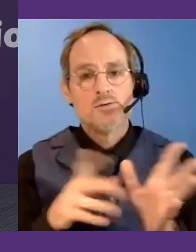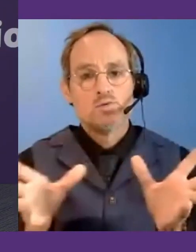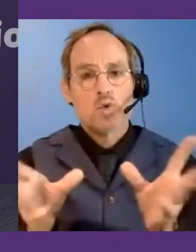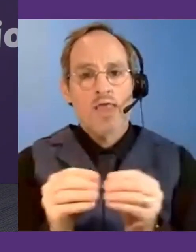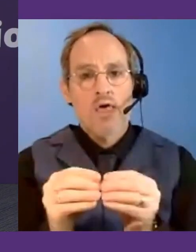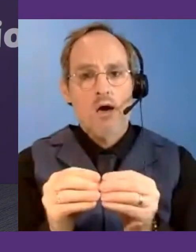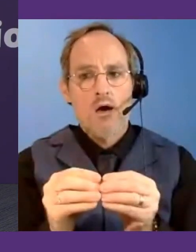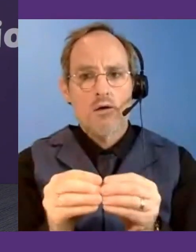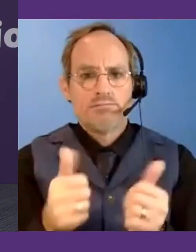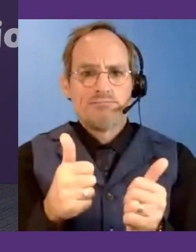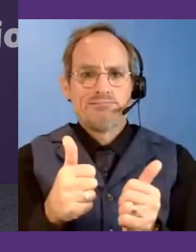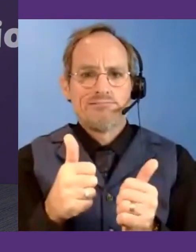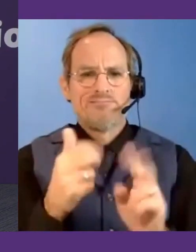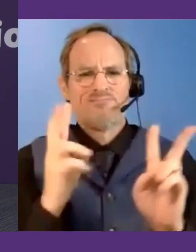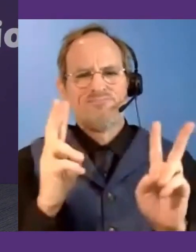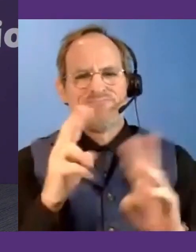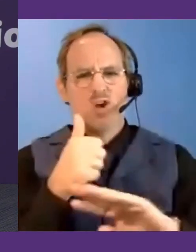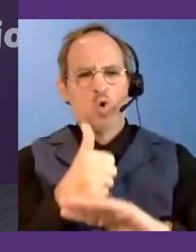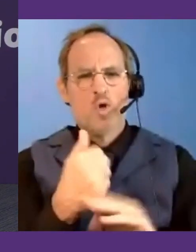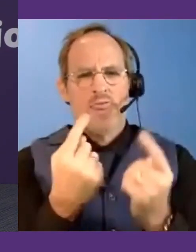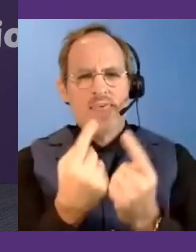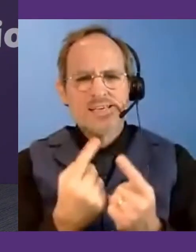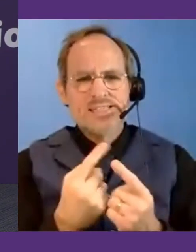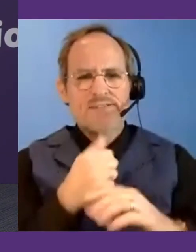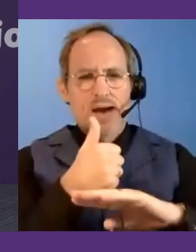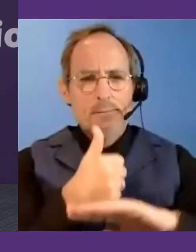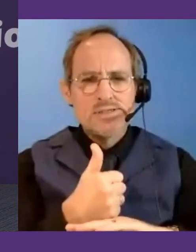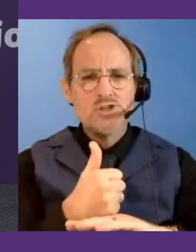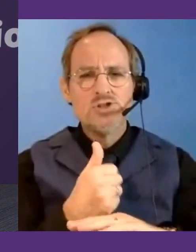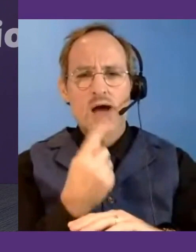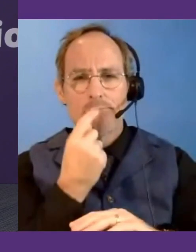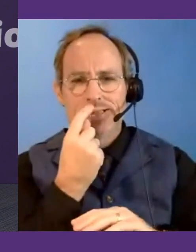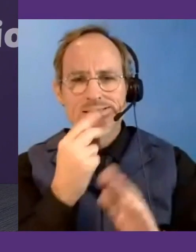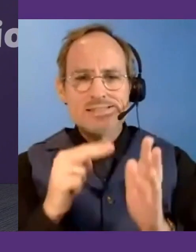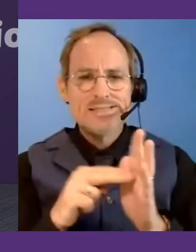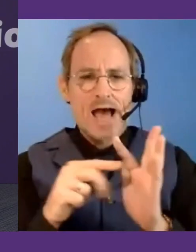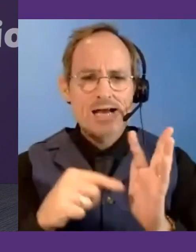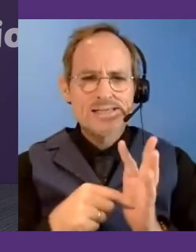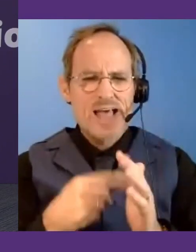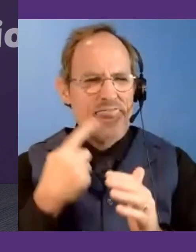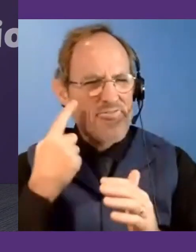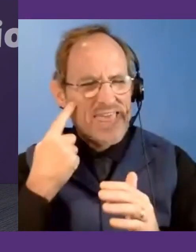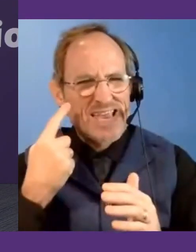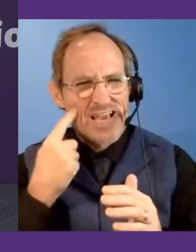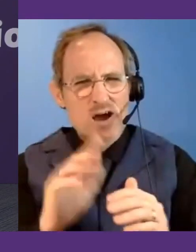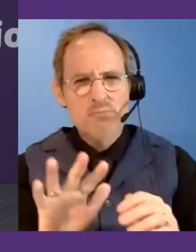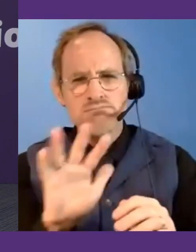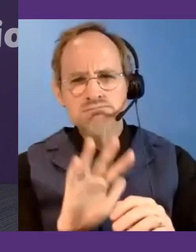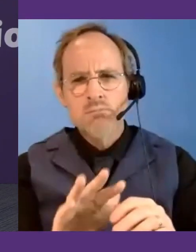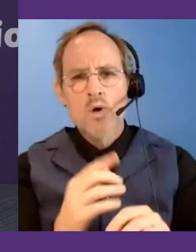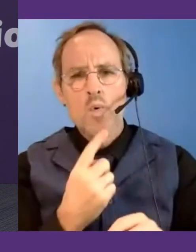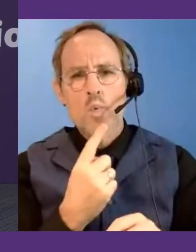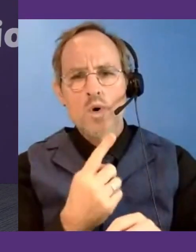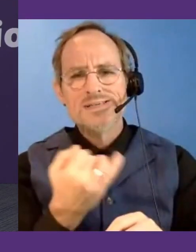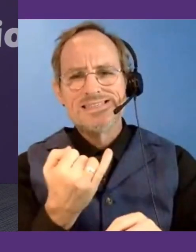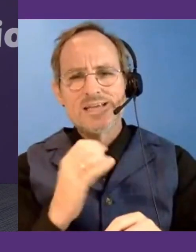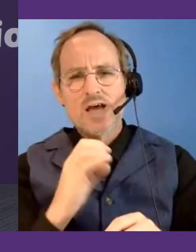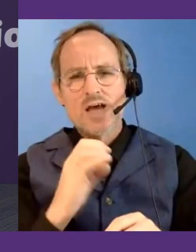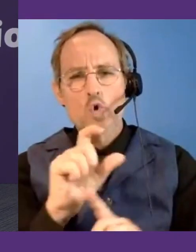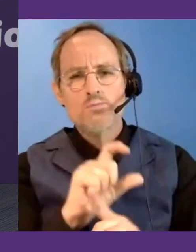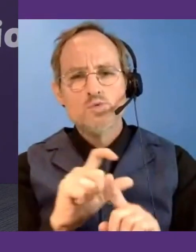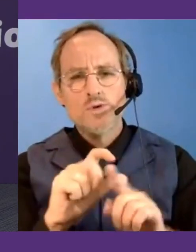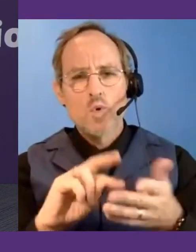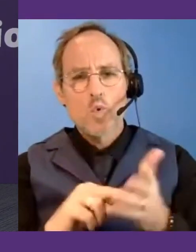Things Foundation, AbilityNet, and I think it was about 160 community